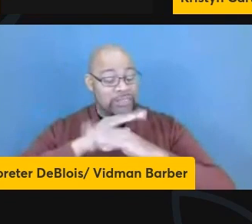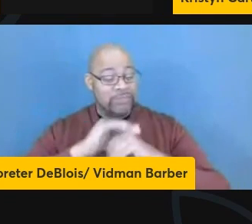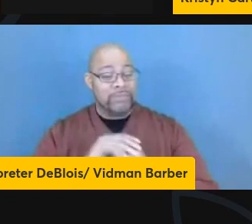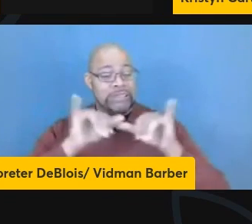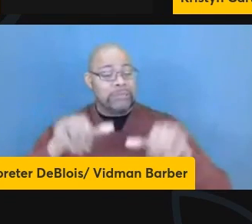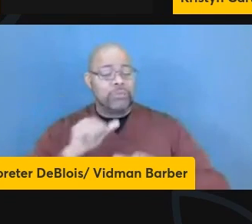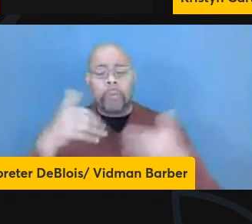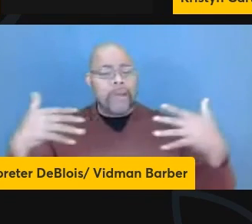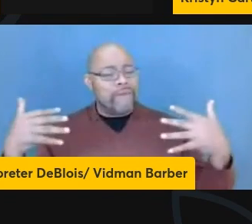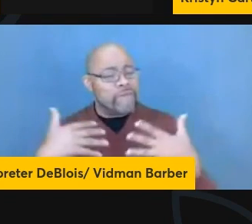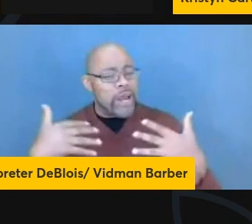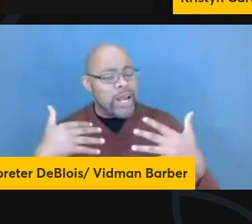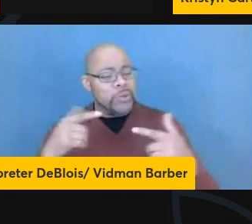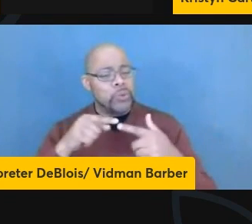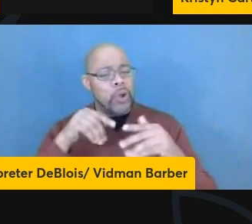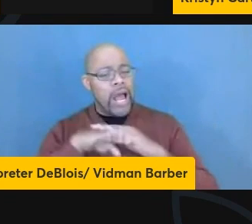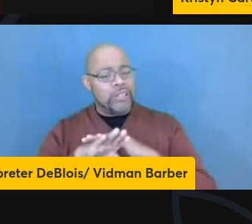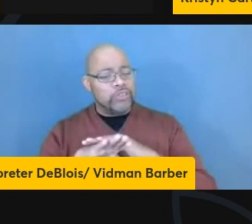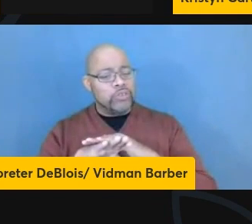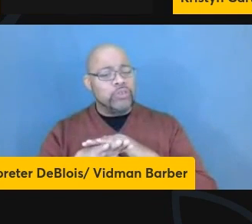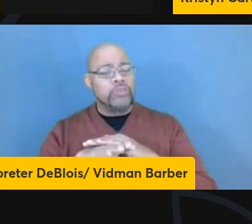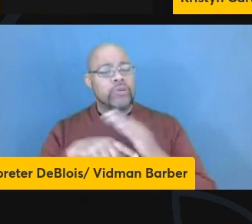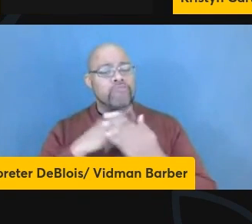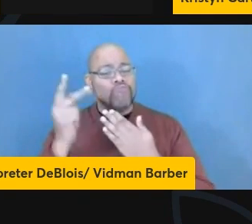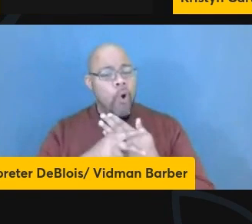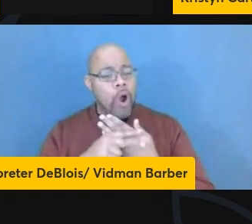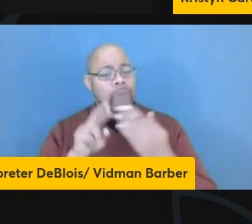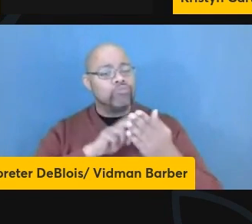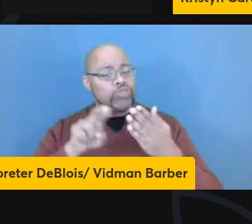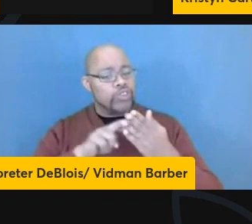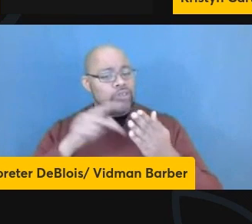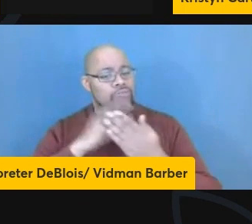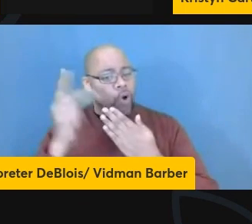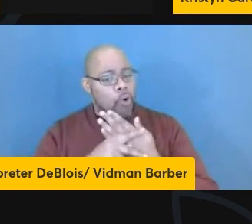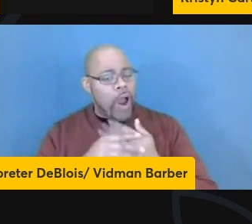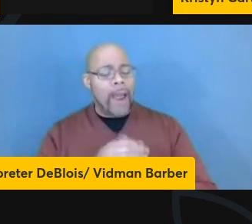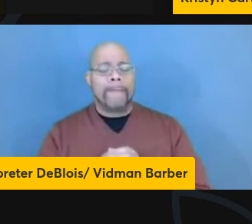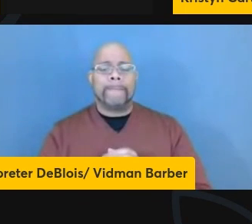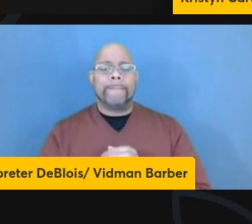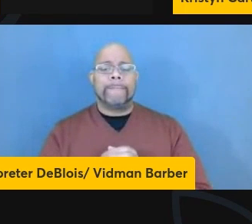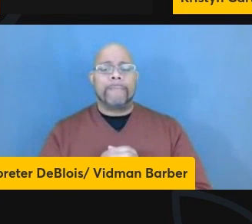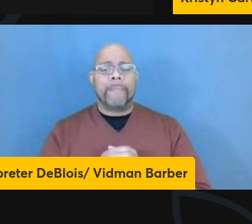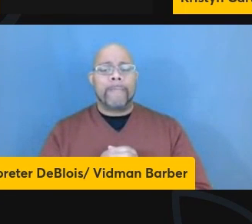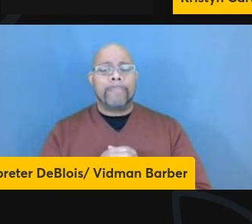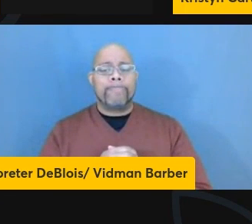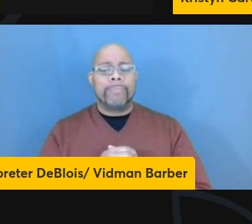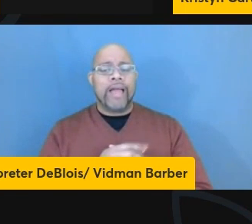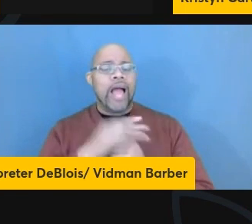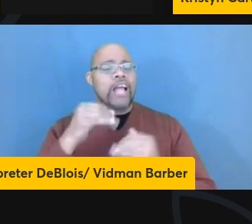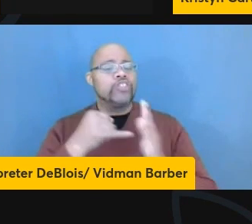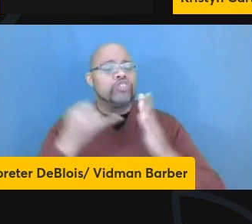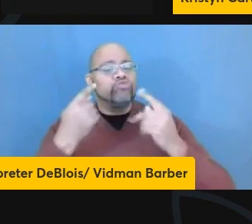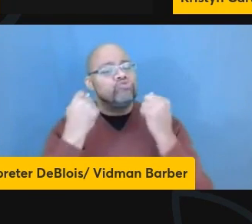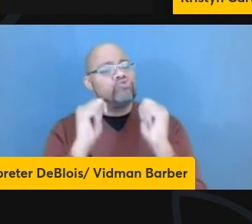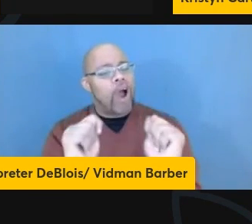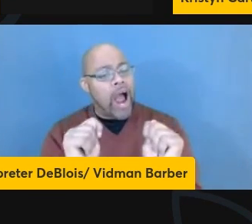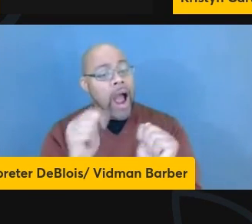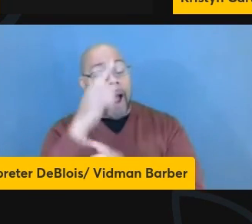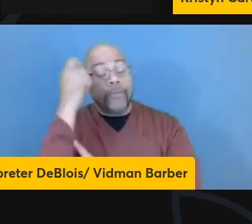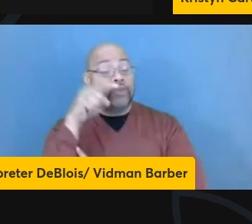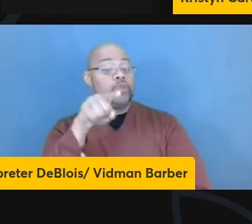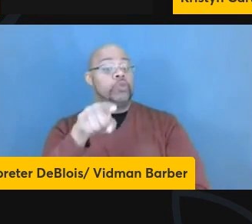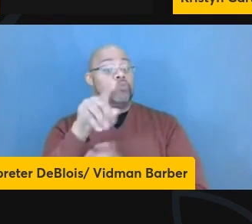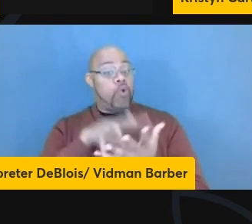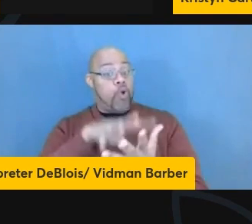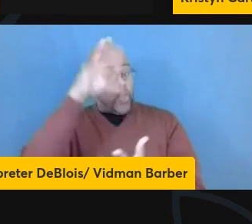be afraid to enter a program, a research program, and just try it, because you will